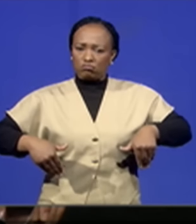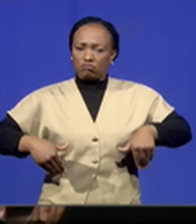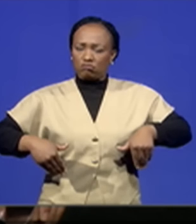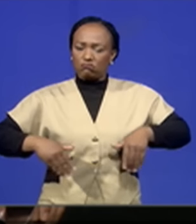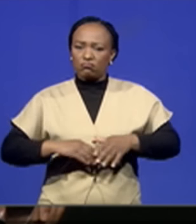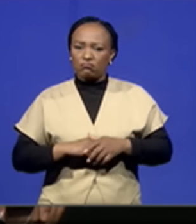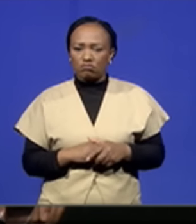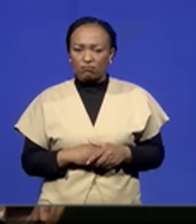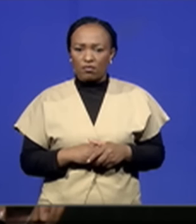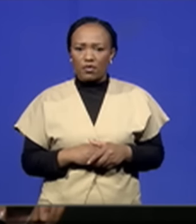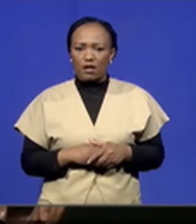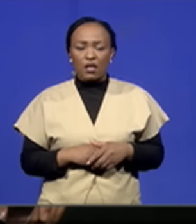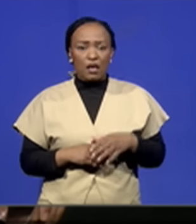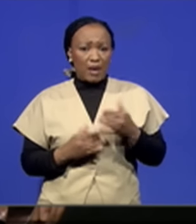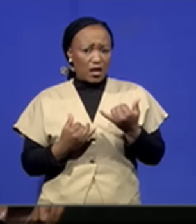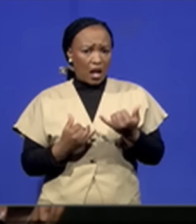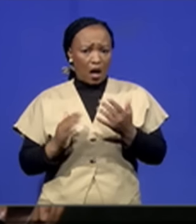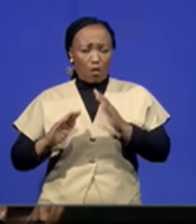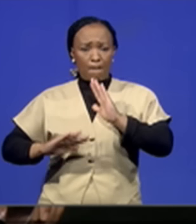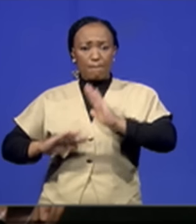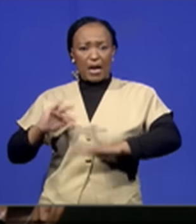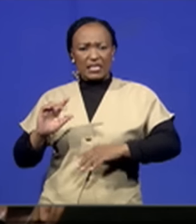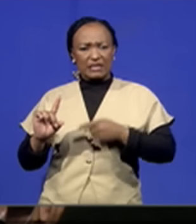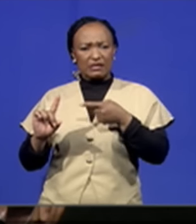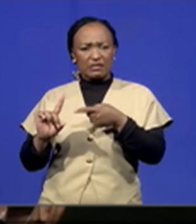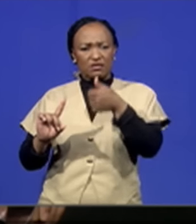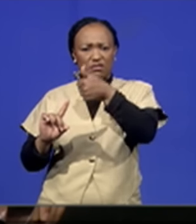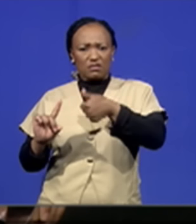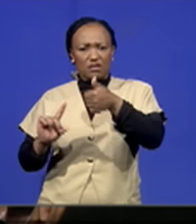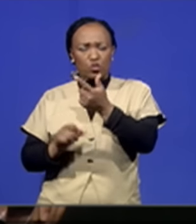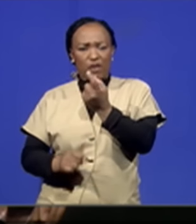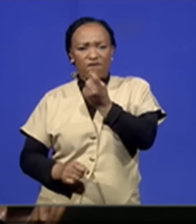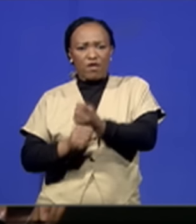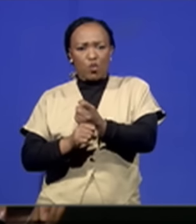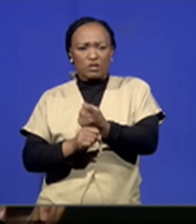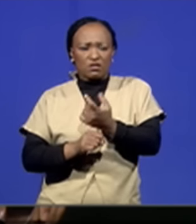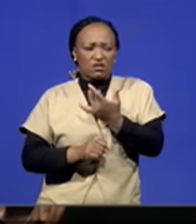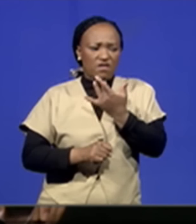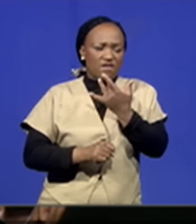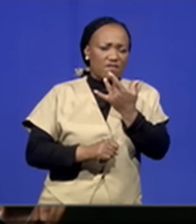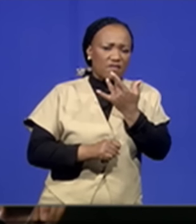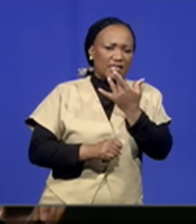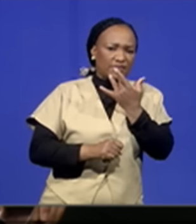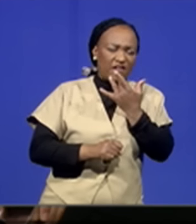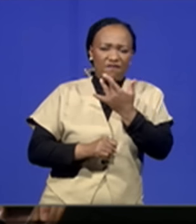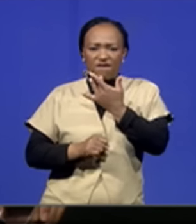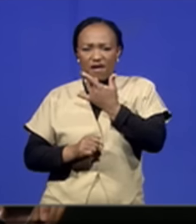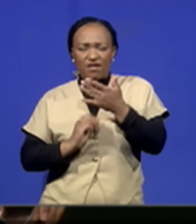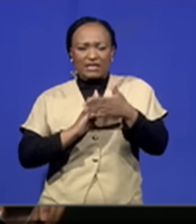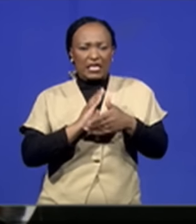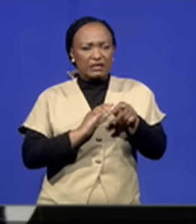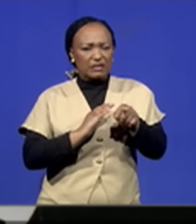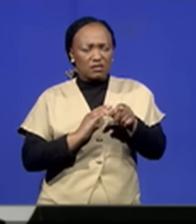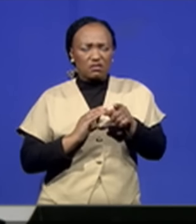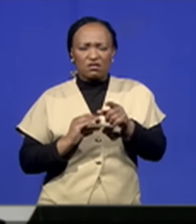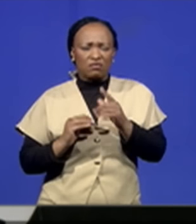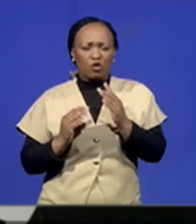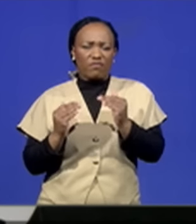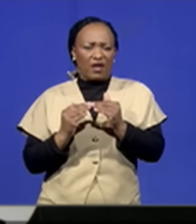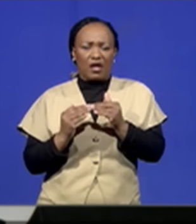punish a presiding officer for refusing to be partisan is to stand the principle on its